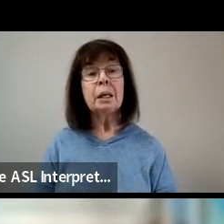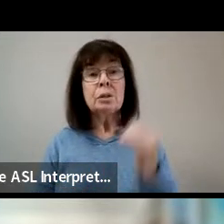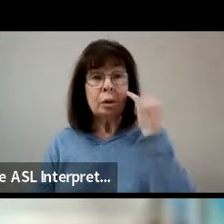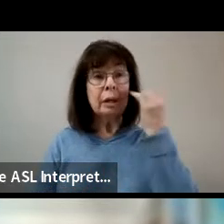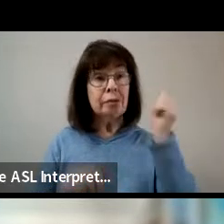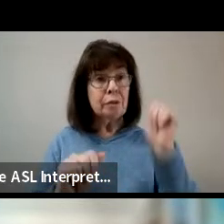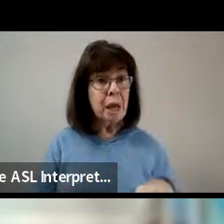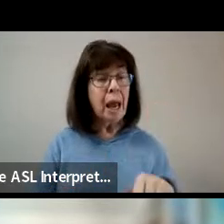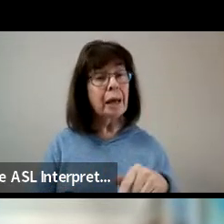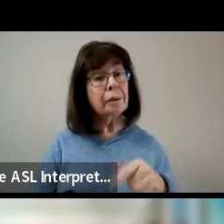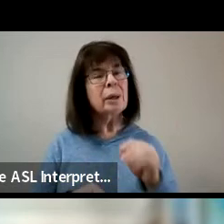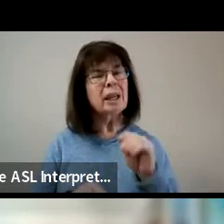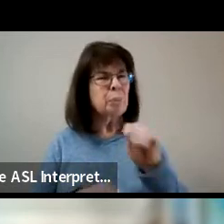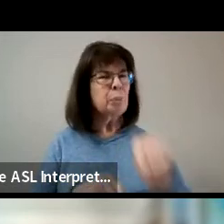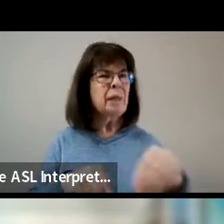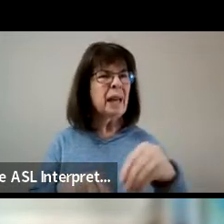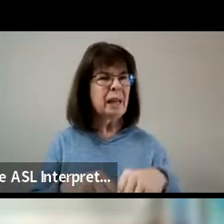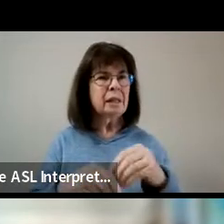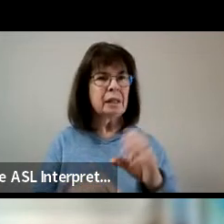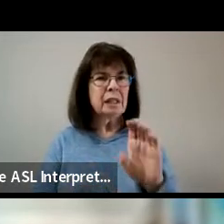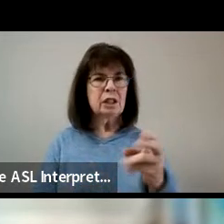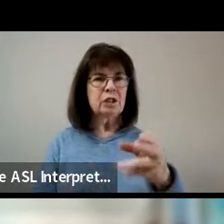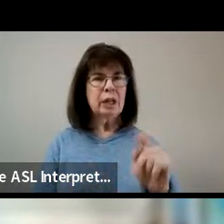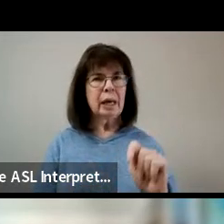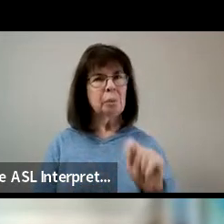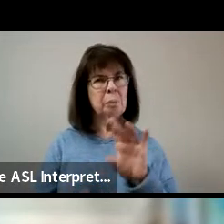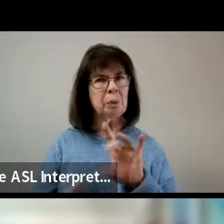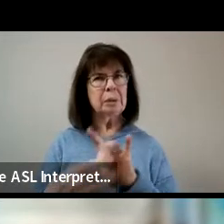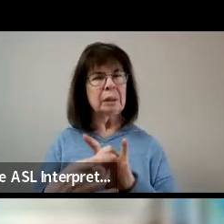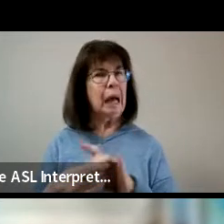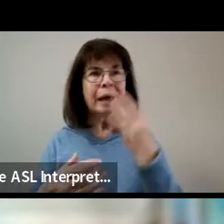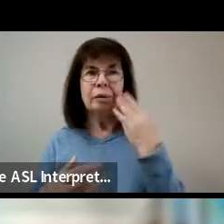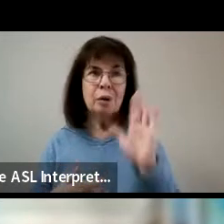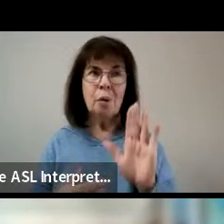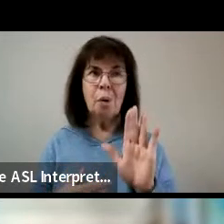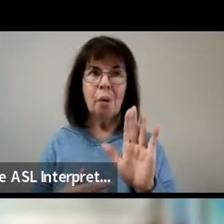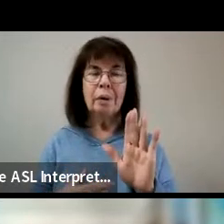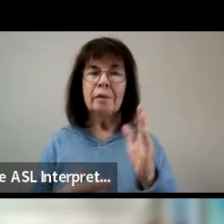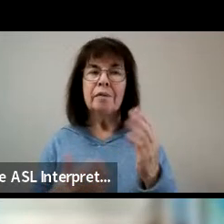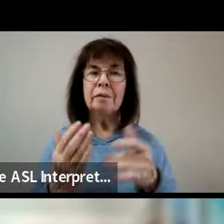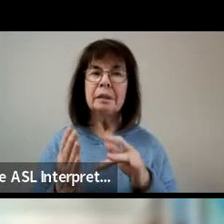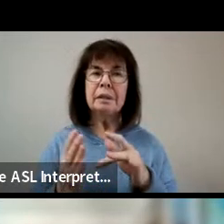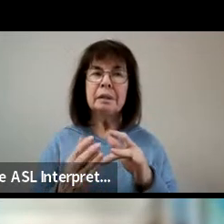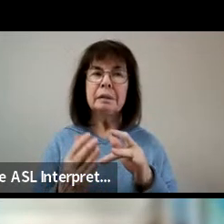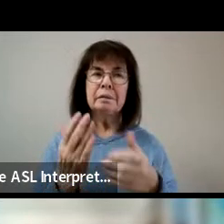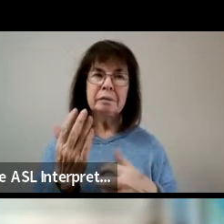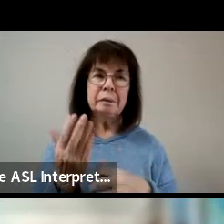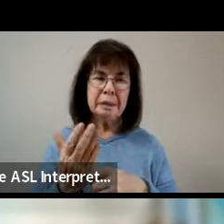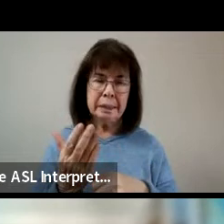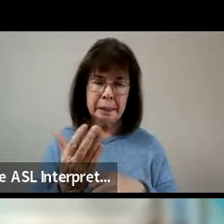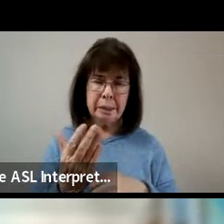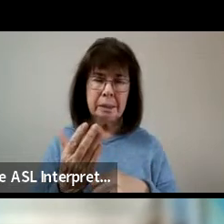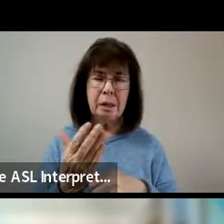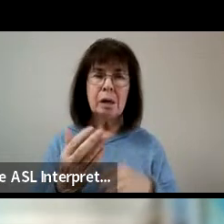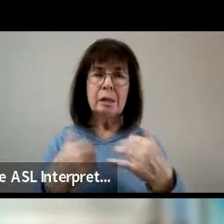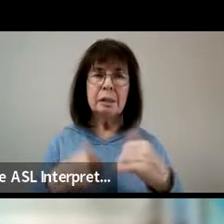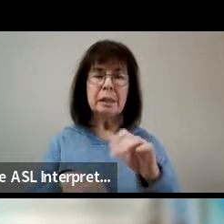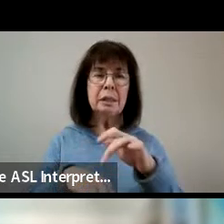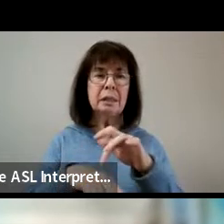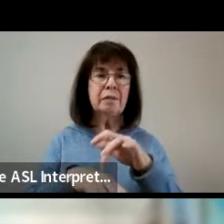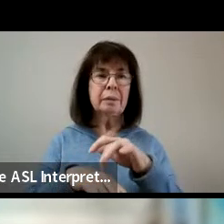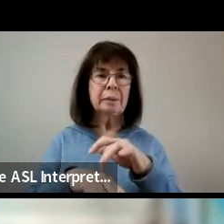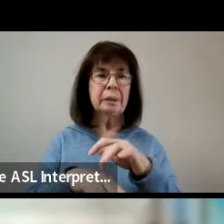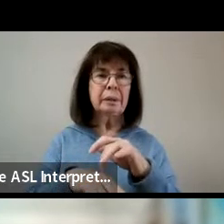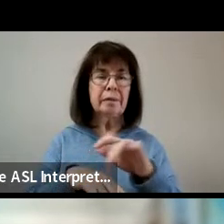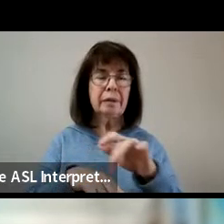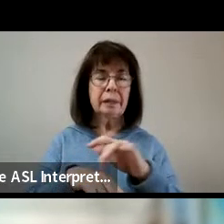chat as well, a link for that. Like I said, I don't know if tickets are still available, but if they are, we'll put it in there. And please come